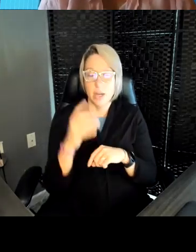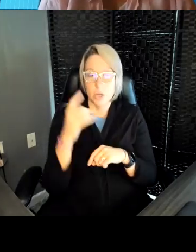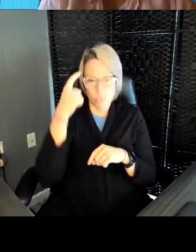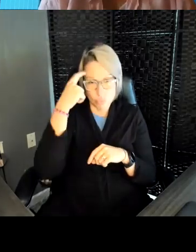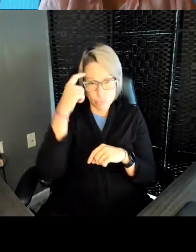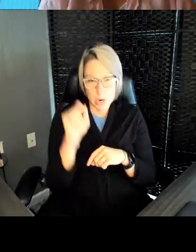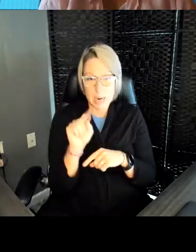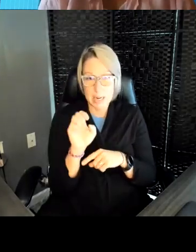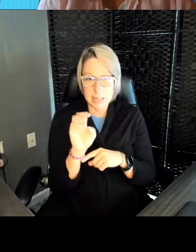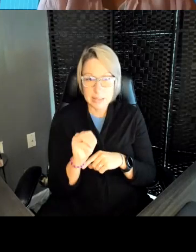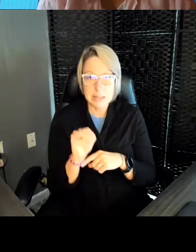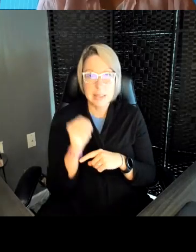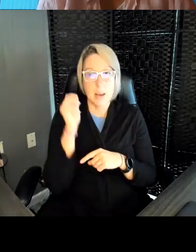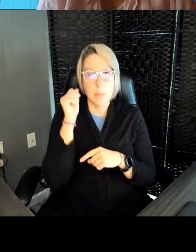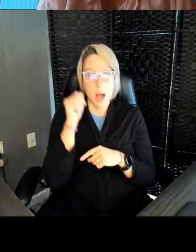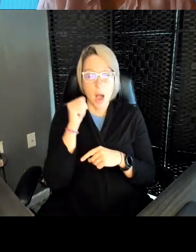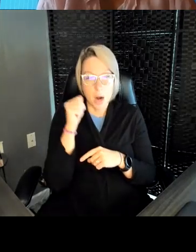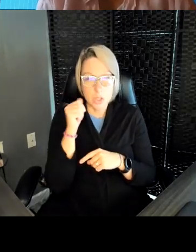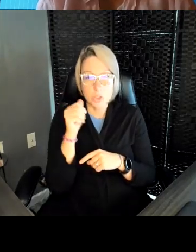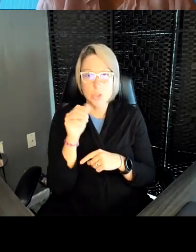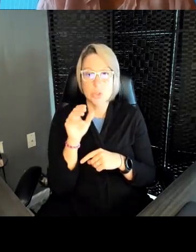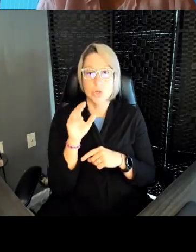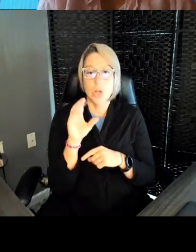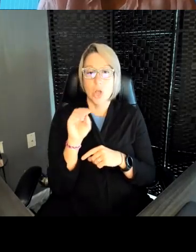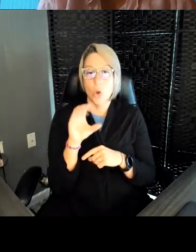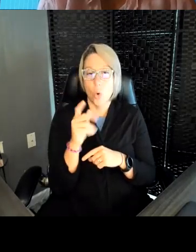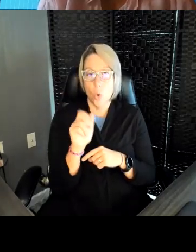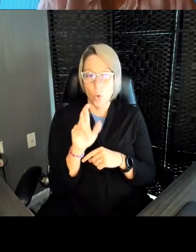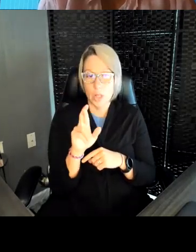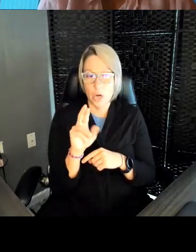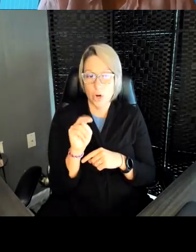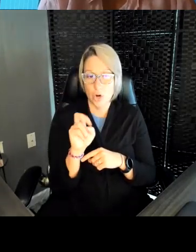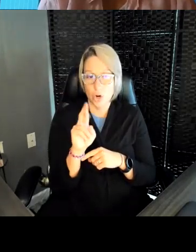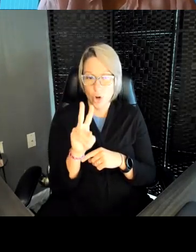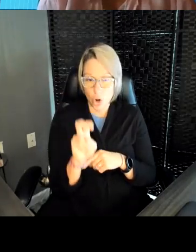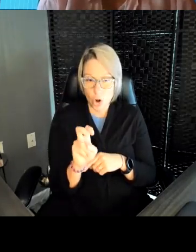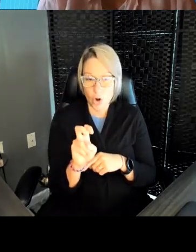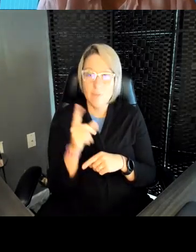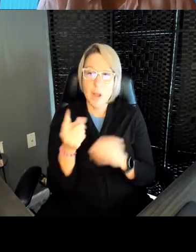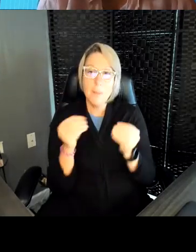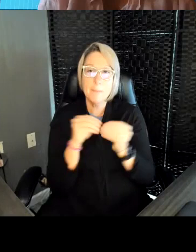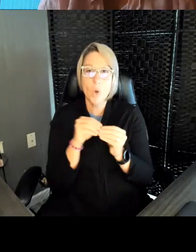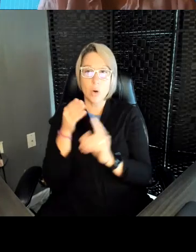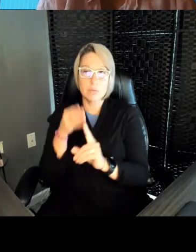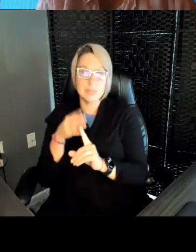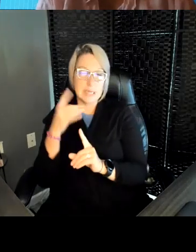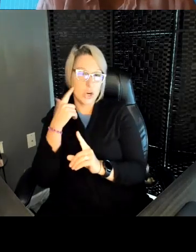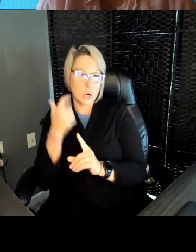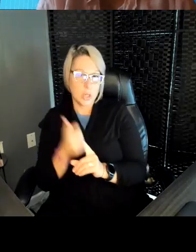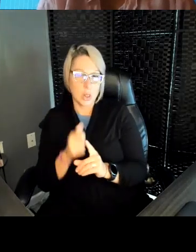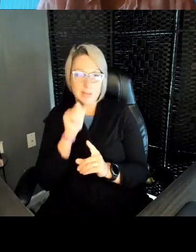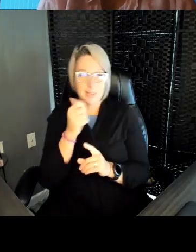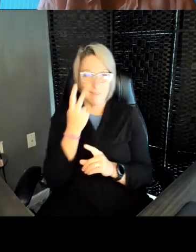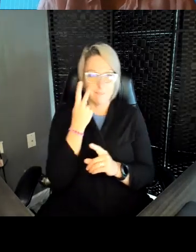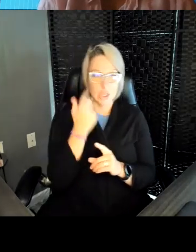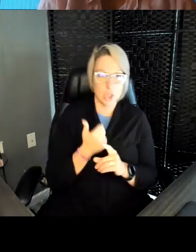nuclei, and the cochlear nerve. So this is more of a worry for hearing loss than vision loss. But if this is part of that